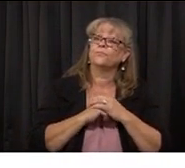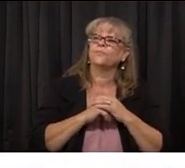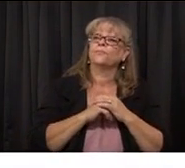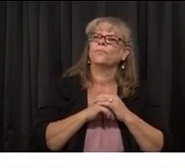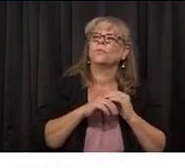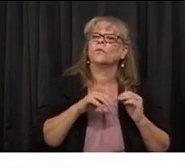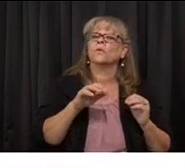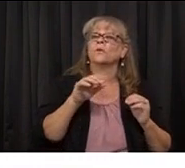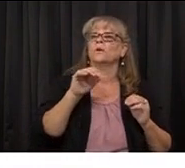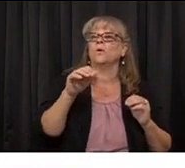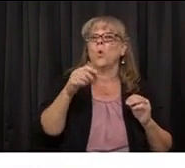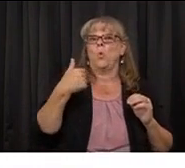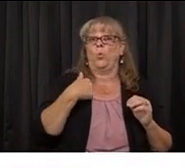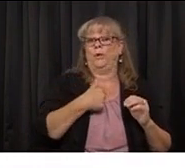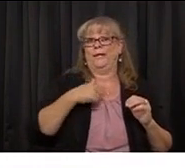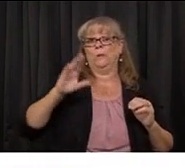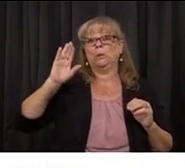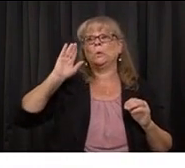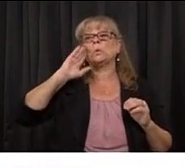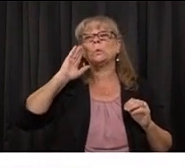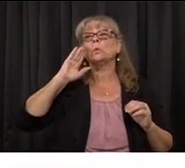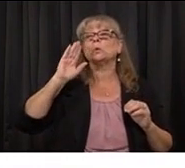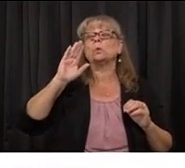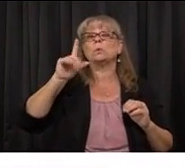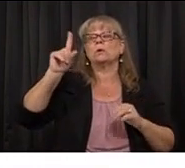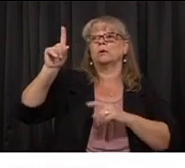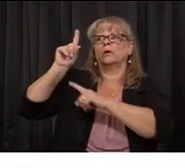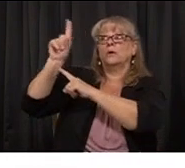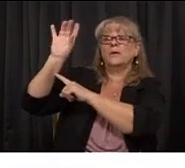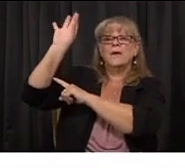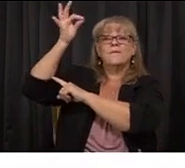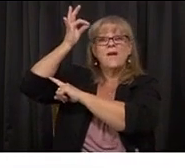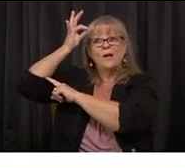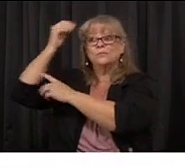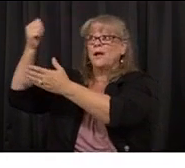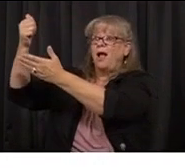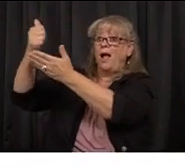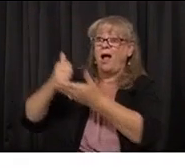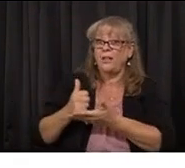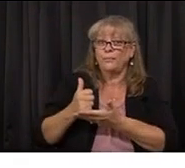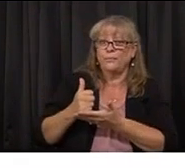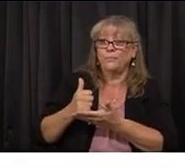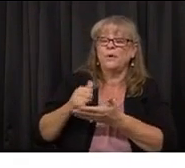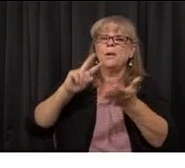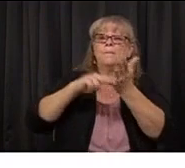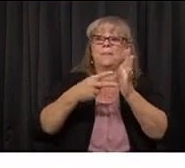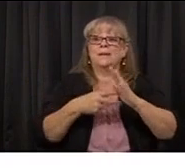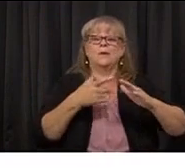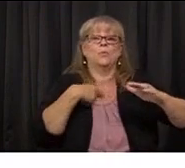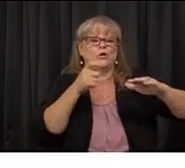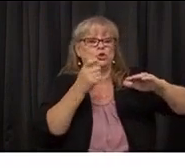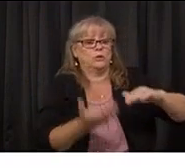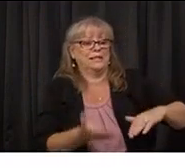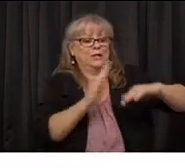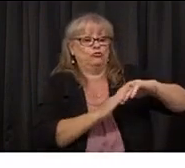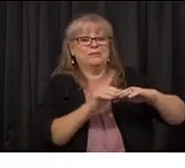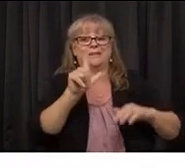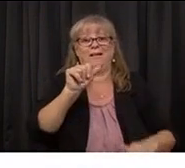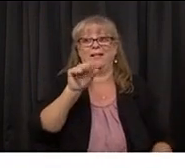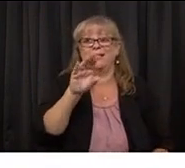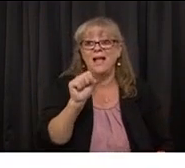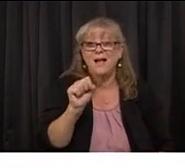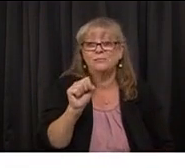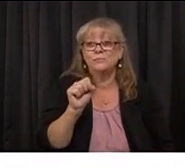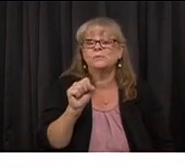our state, we knew that in the absence of federal leadership, we needed to bulk up our state lab capacity. We have a great testing team that's building a diverse portfolio of testing